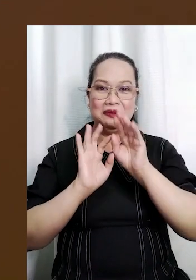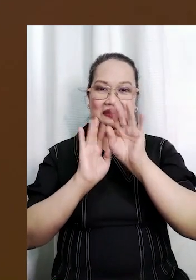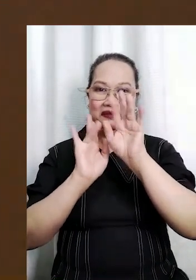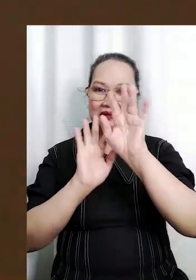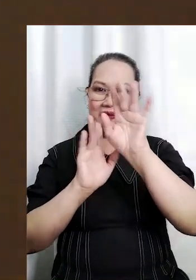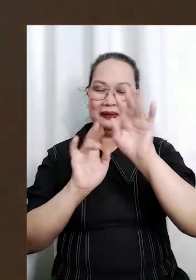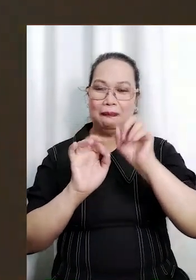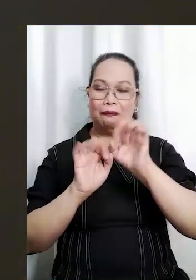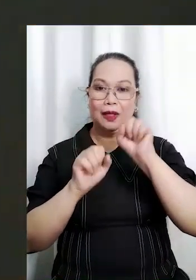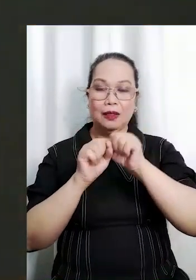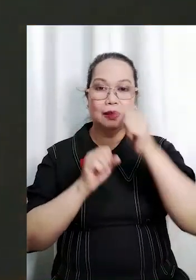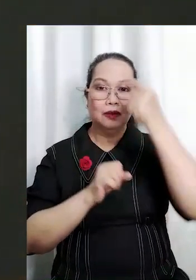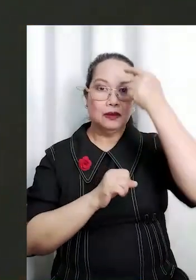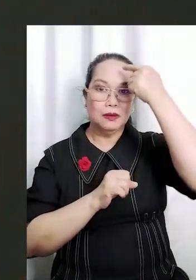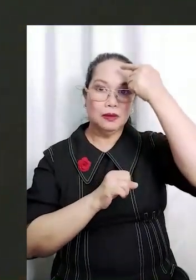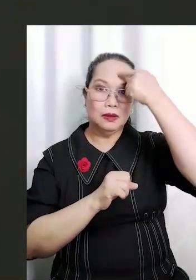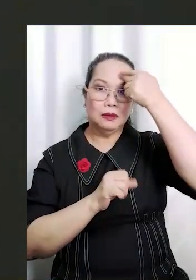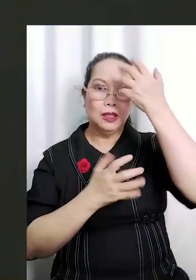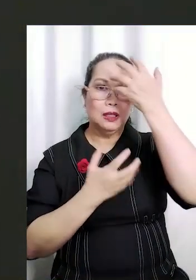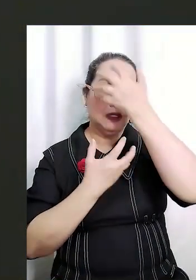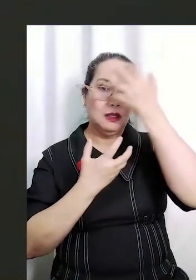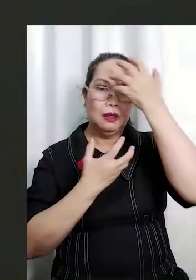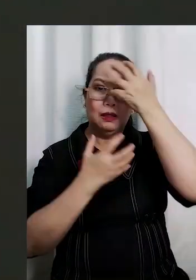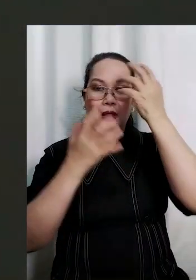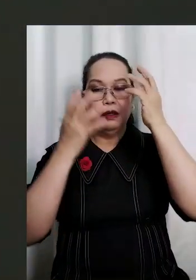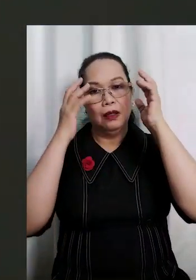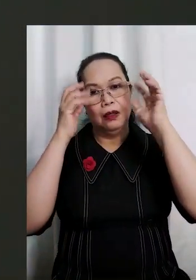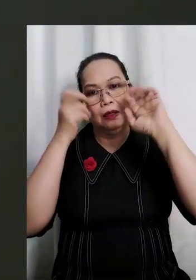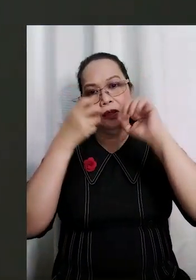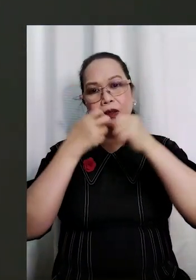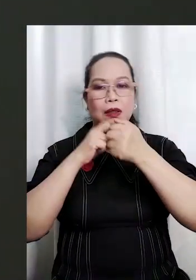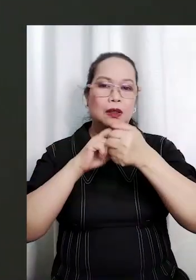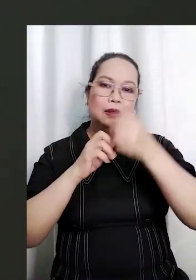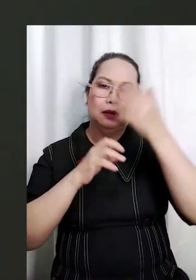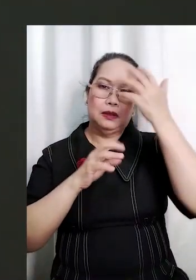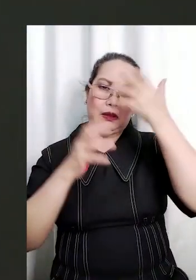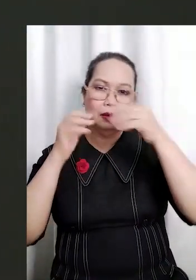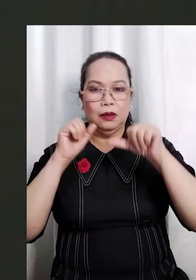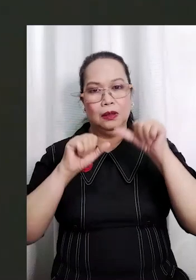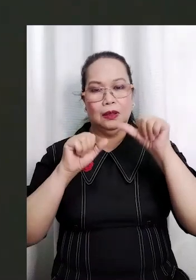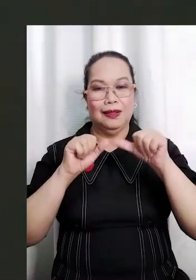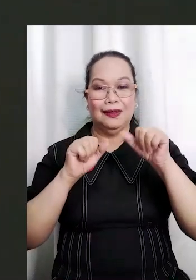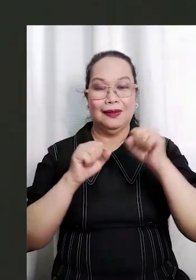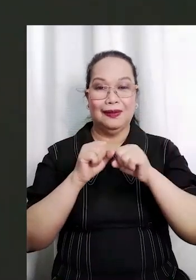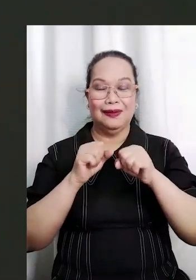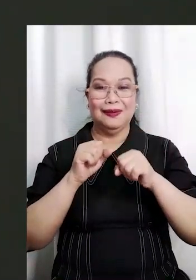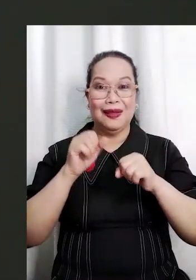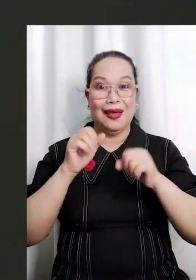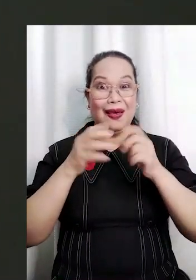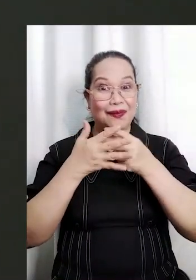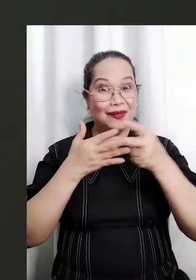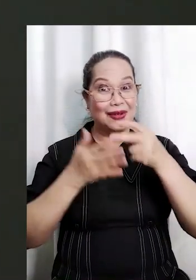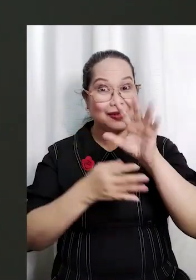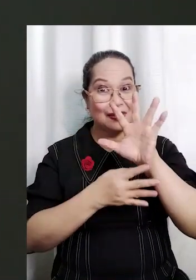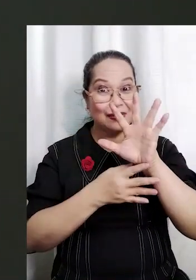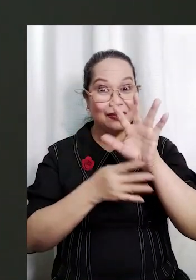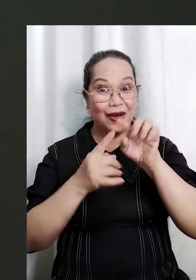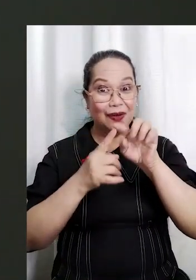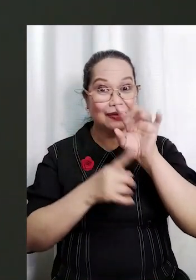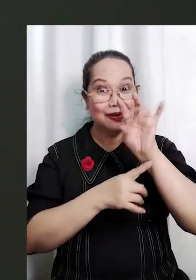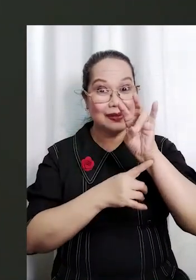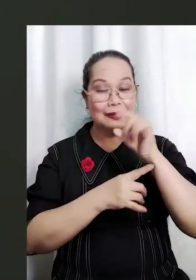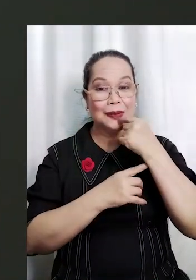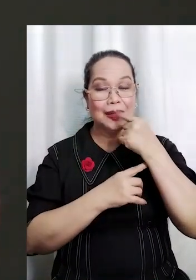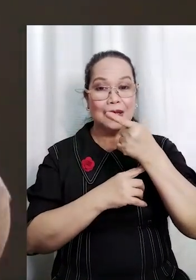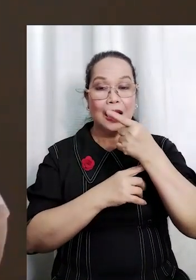theories para guluhin ang isip ng mga biktima niya. Tingnan natin ang verses 5 to 7 ng Luke chapter